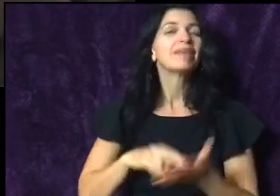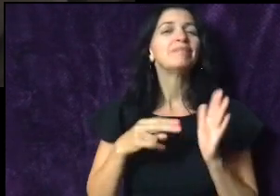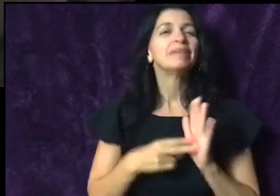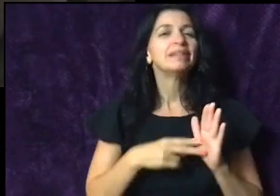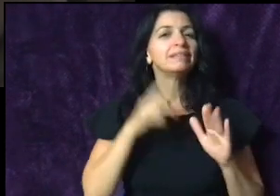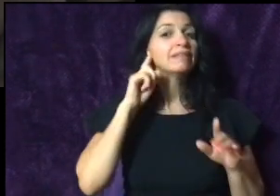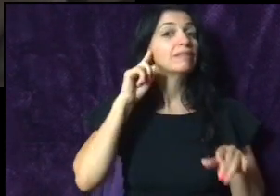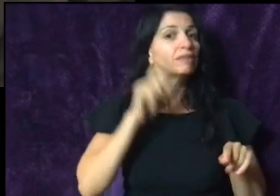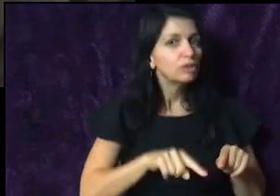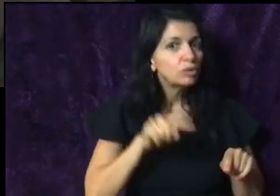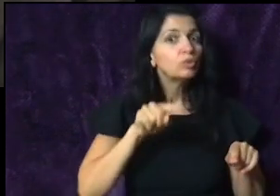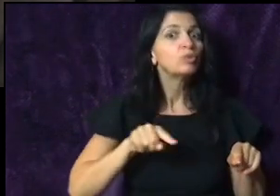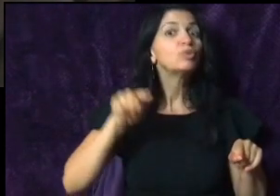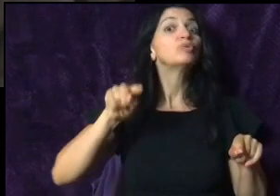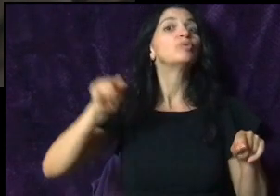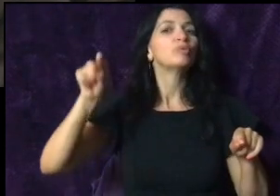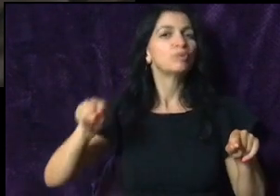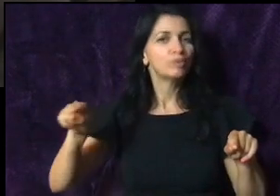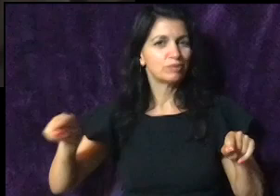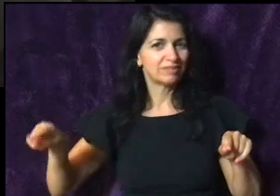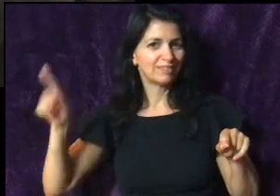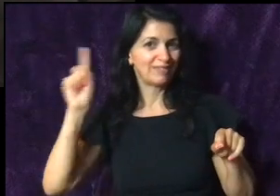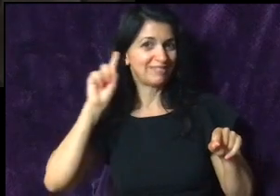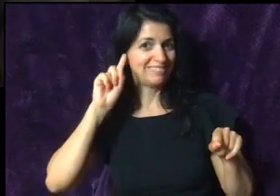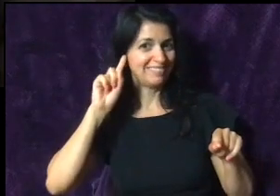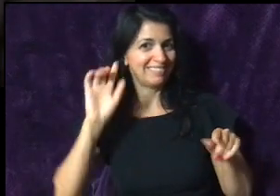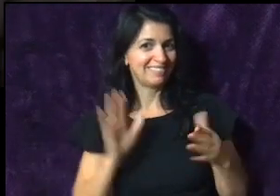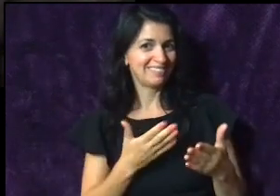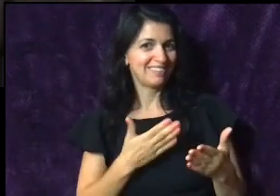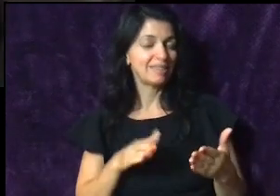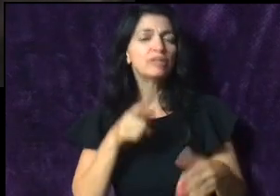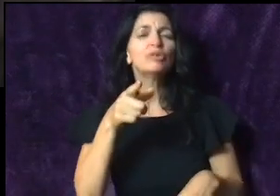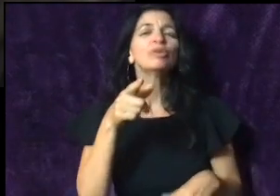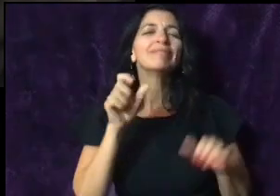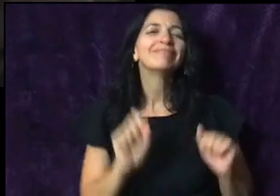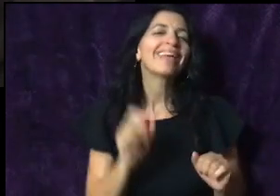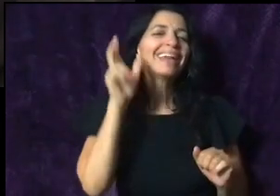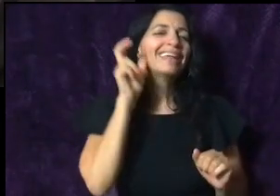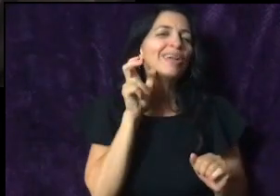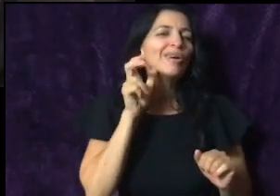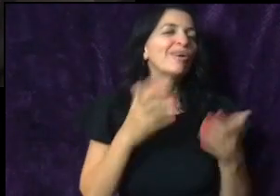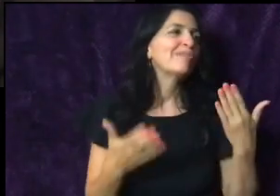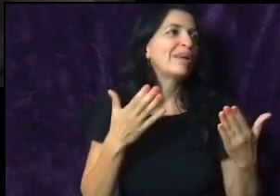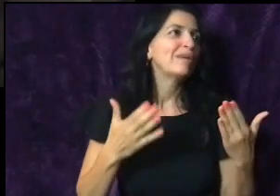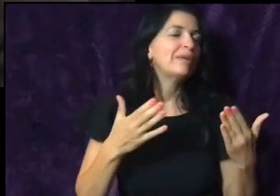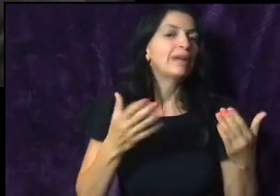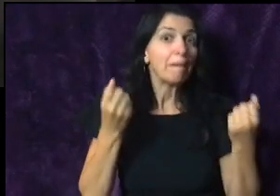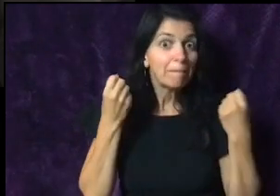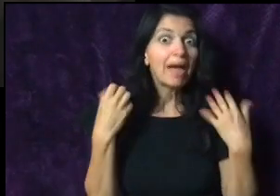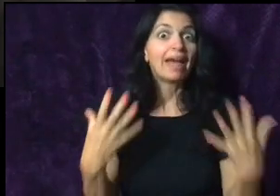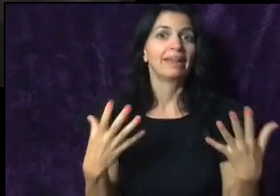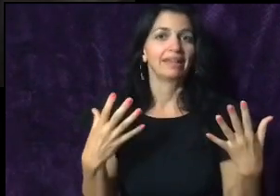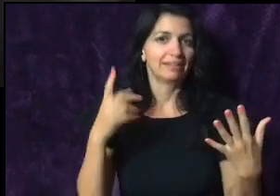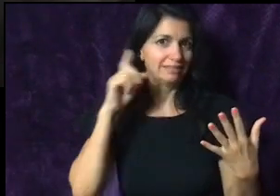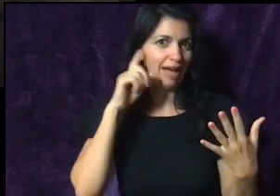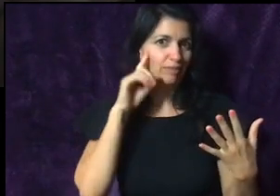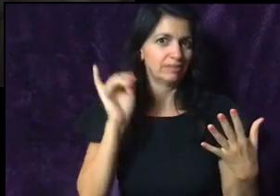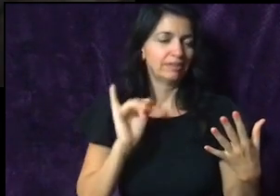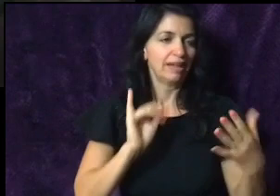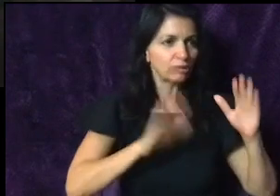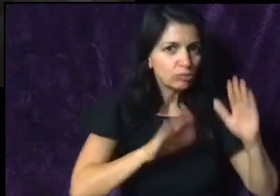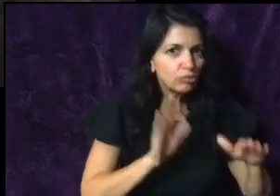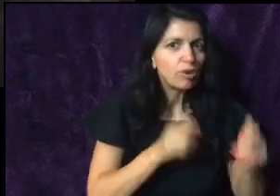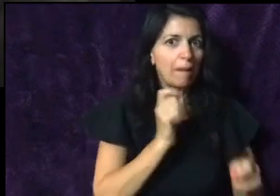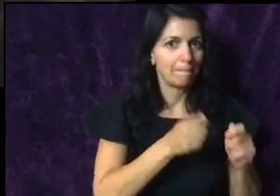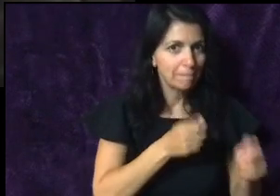the tune of a song. So when you hear all the different parts of a song, for example, maybe a rock band song, you might hear the drums,